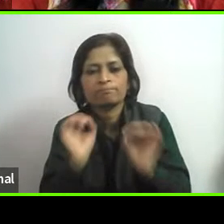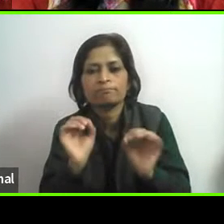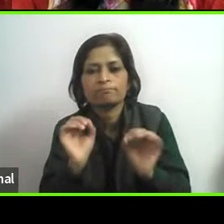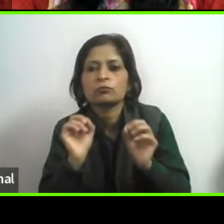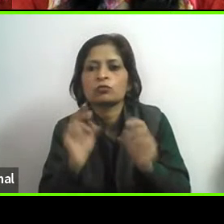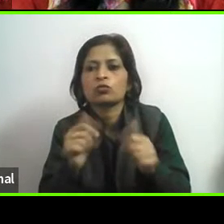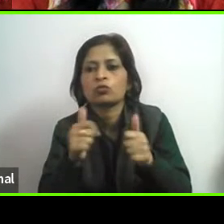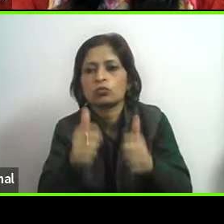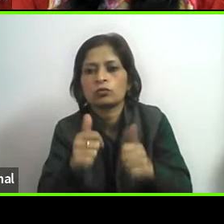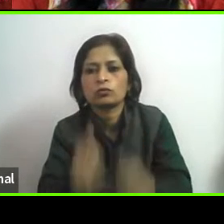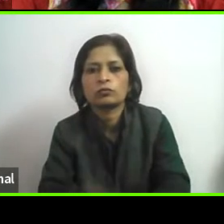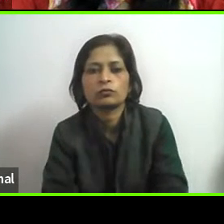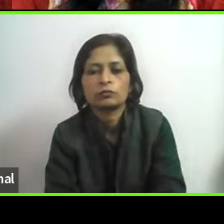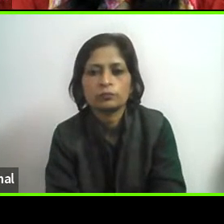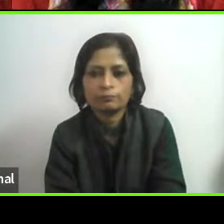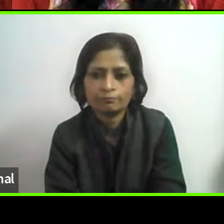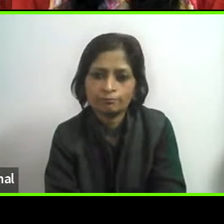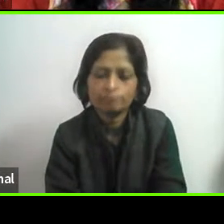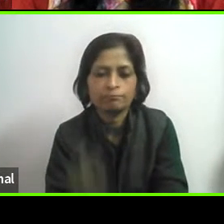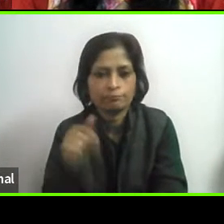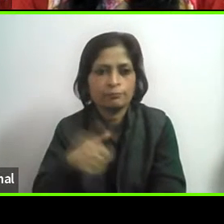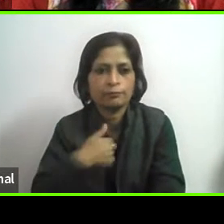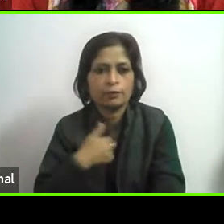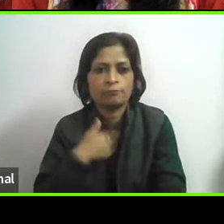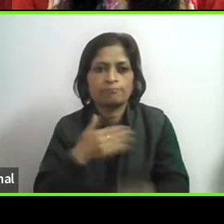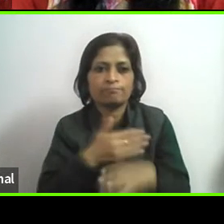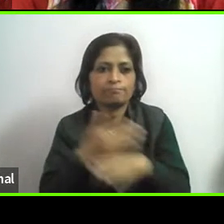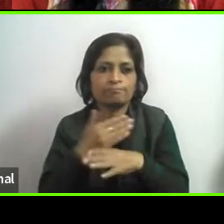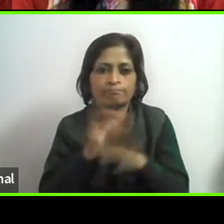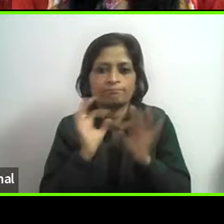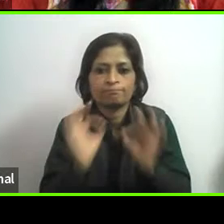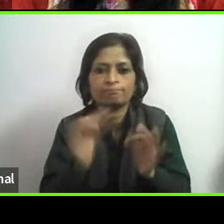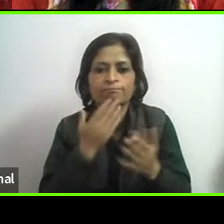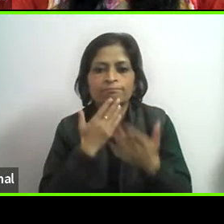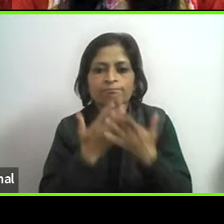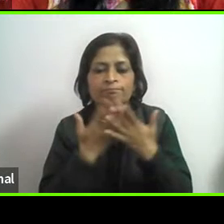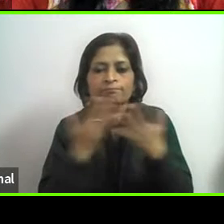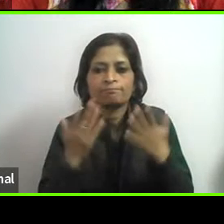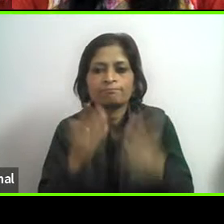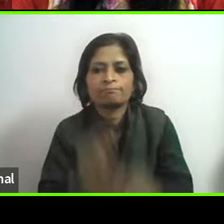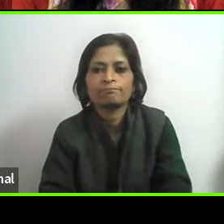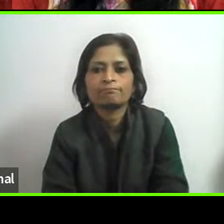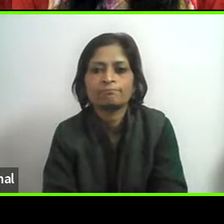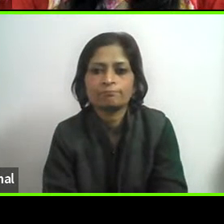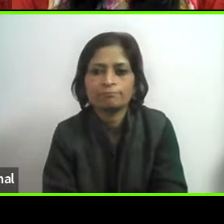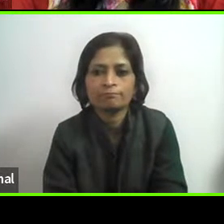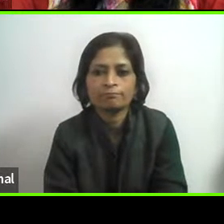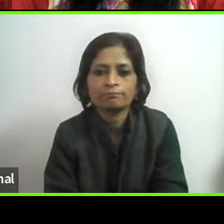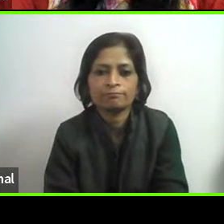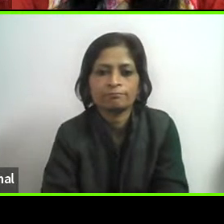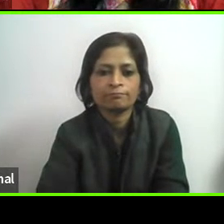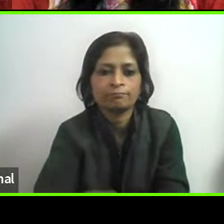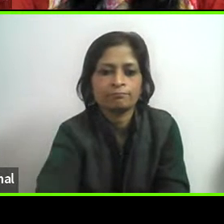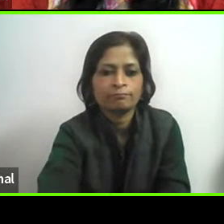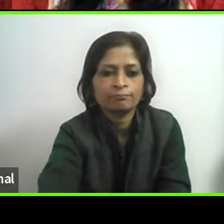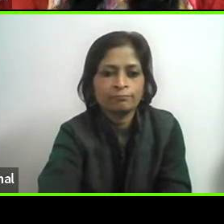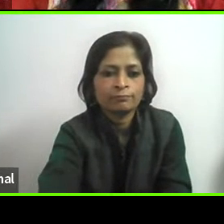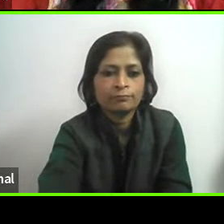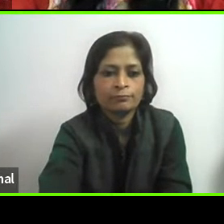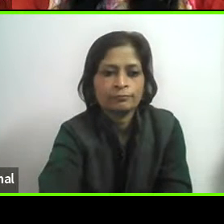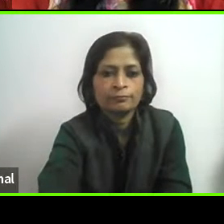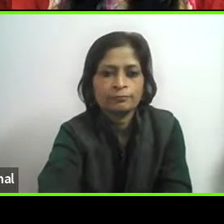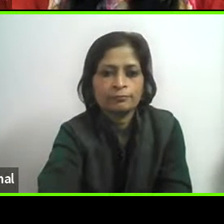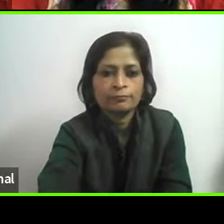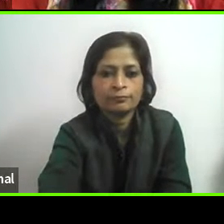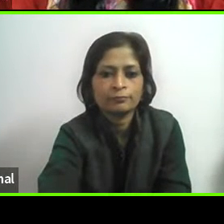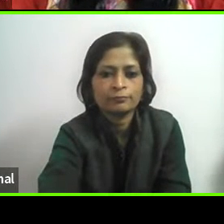I'm just sharing here. Thank you, sir. Thank you. Just please find this is the link. Okay.